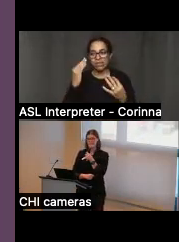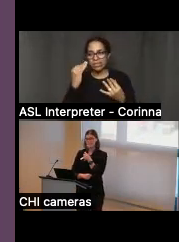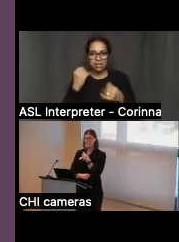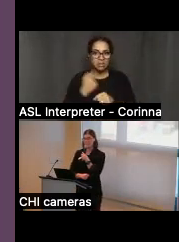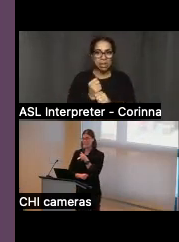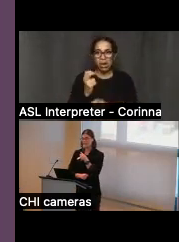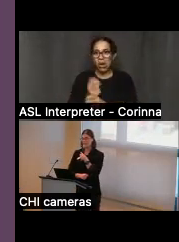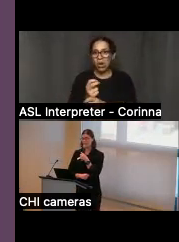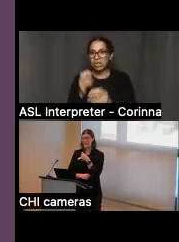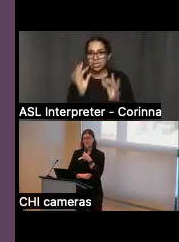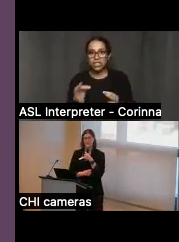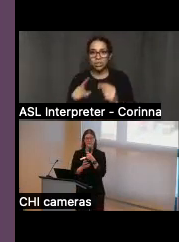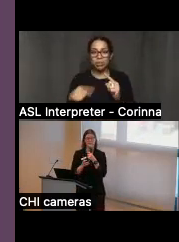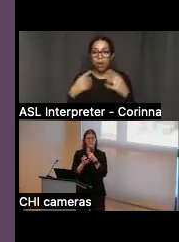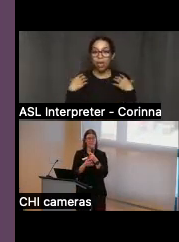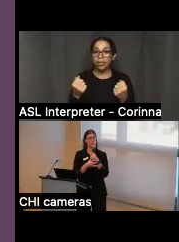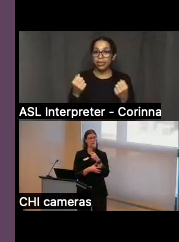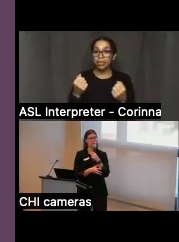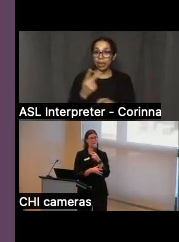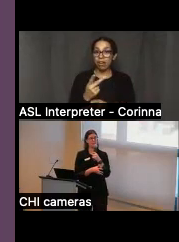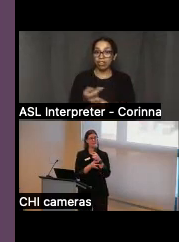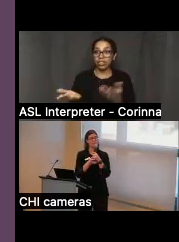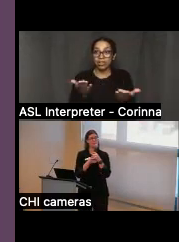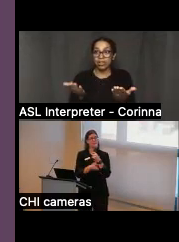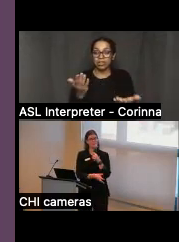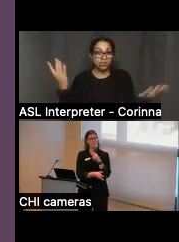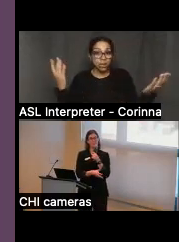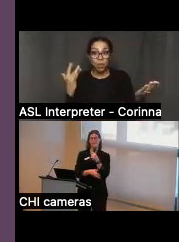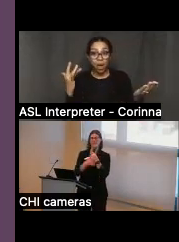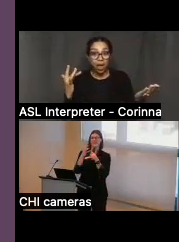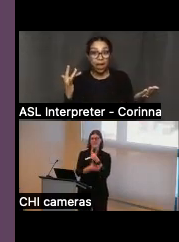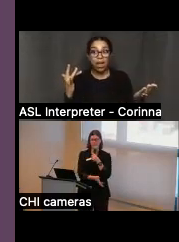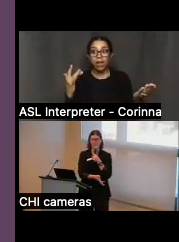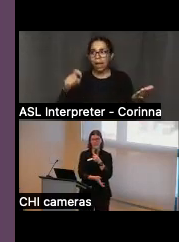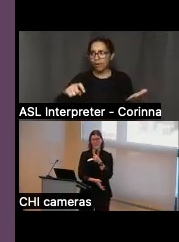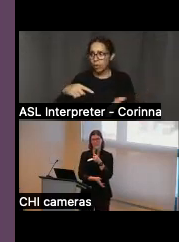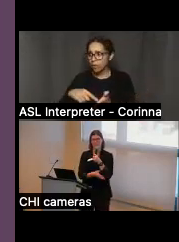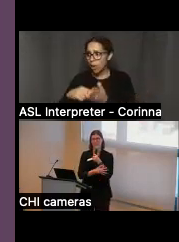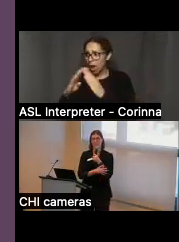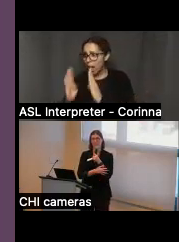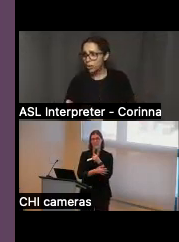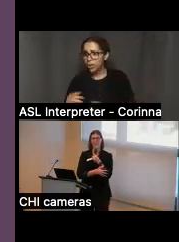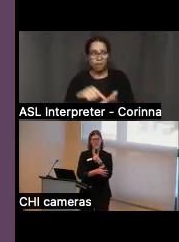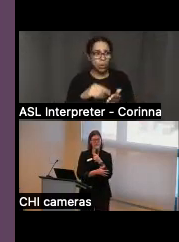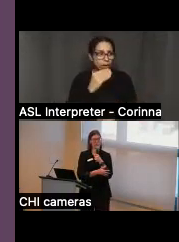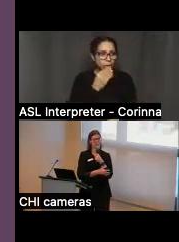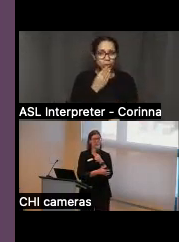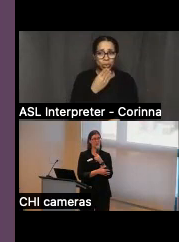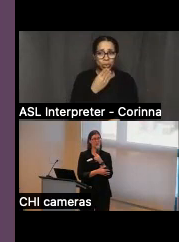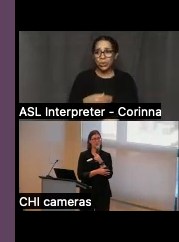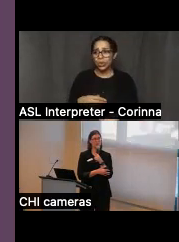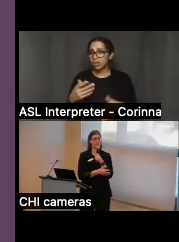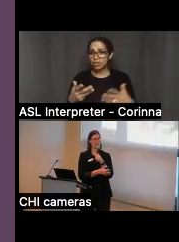services because of this overwhelming need to also afford housing, also afford food. There's a lot of